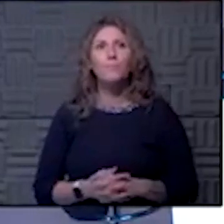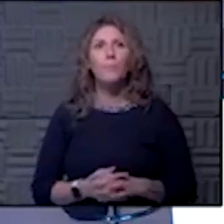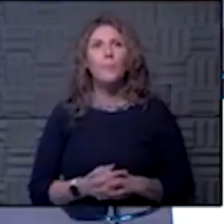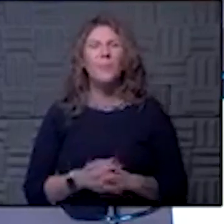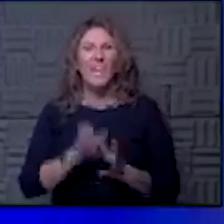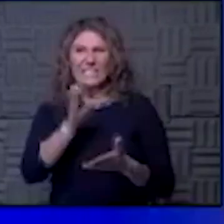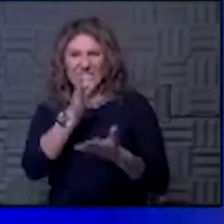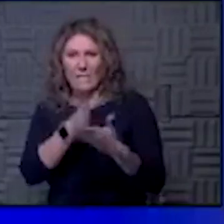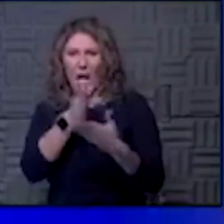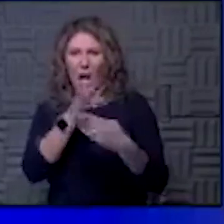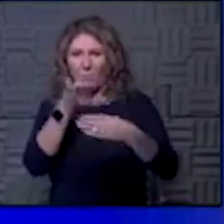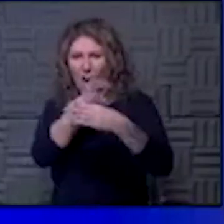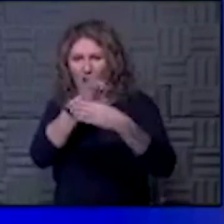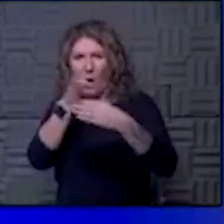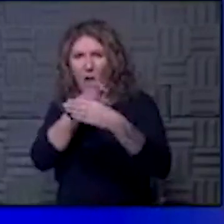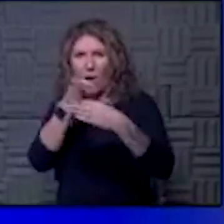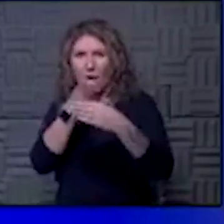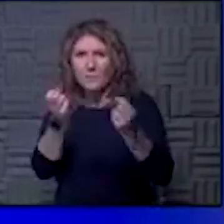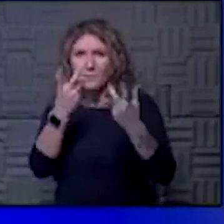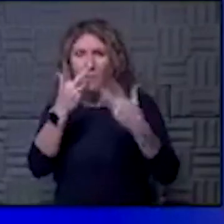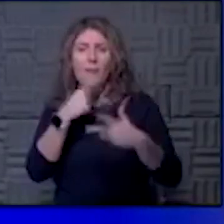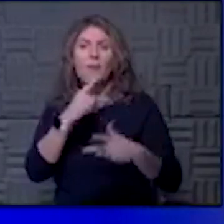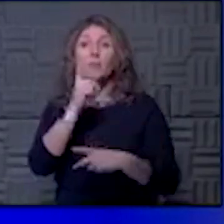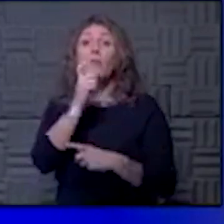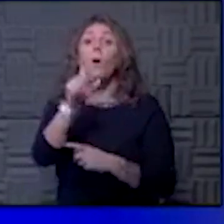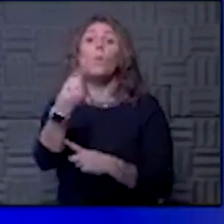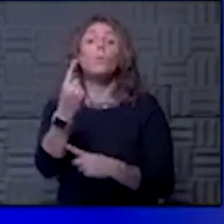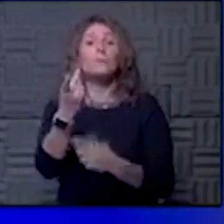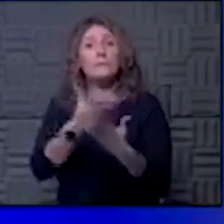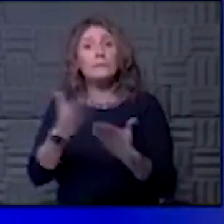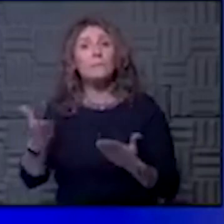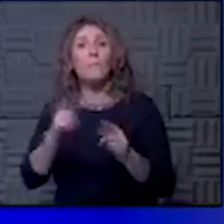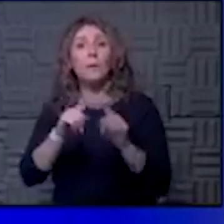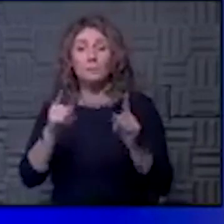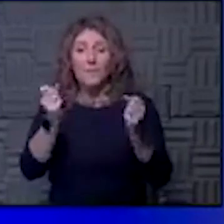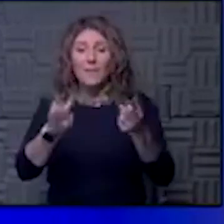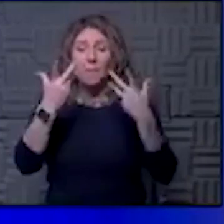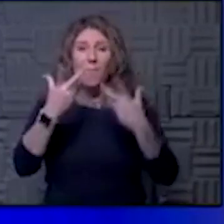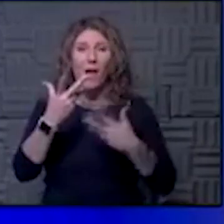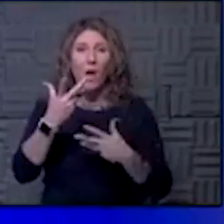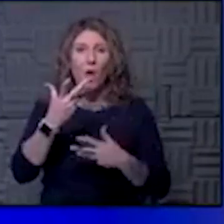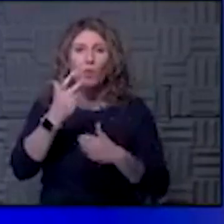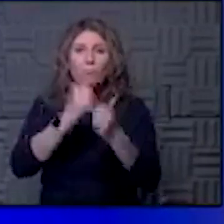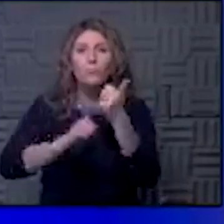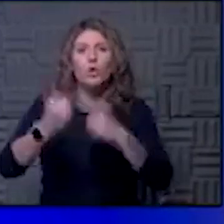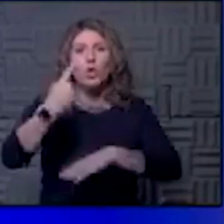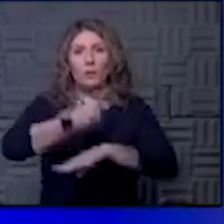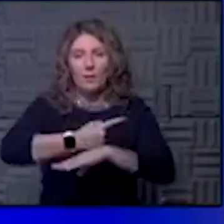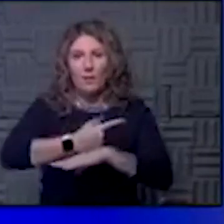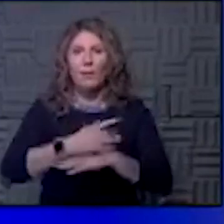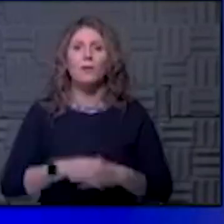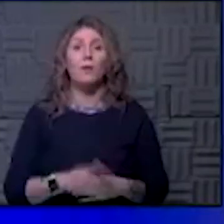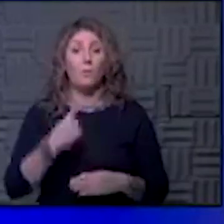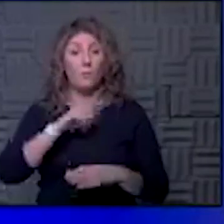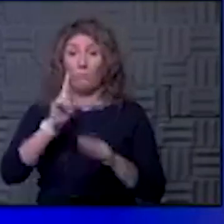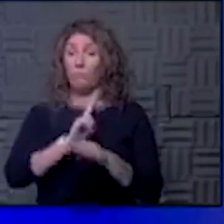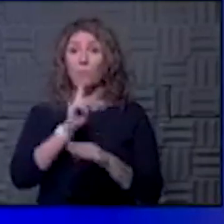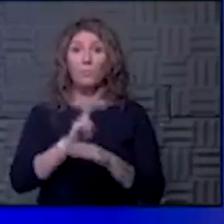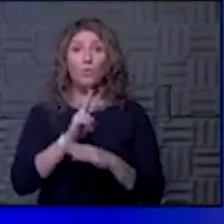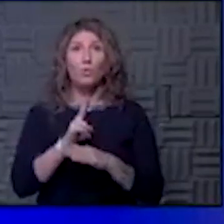stopgap is the amount that we can, not only the supply that we have, but the amount that we can do per day. And we have been using it because